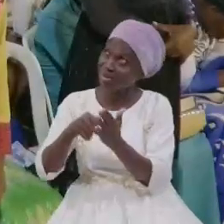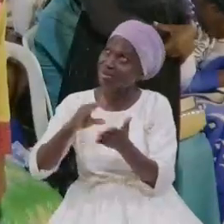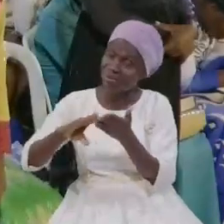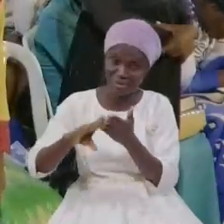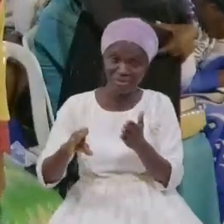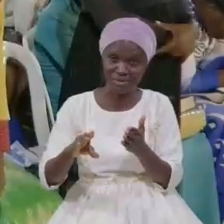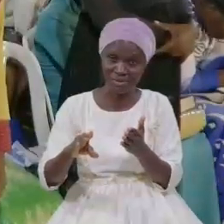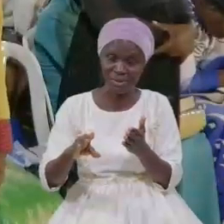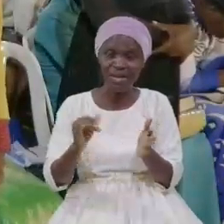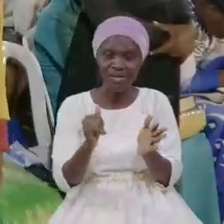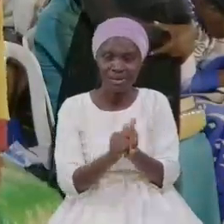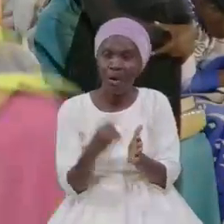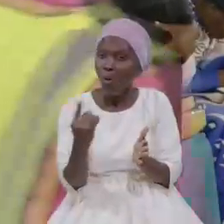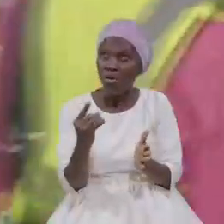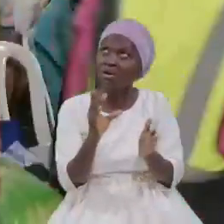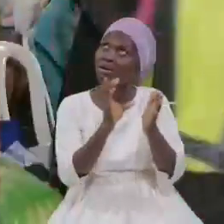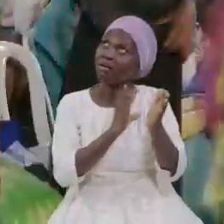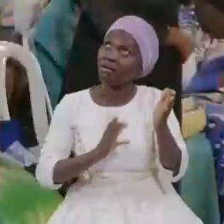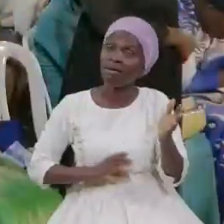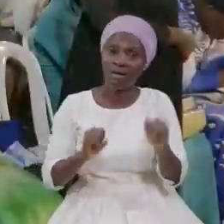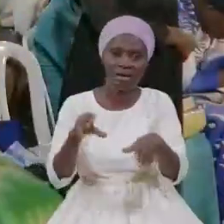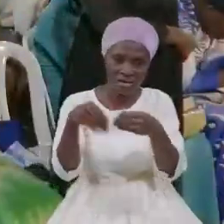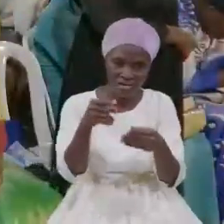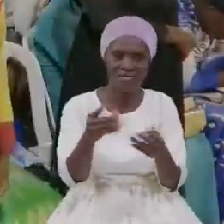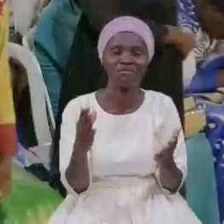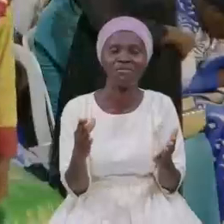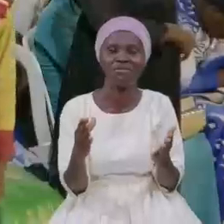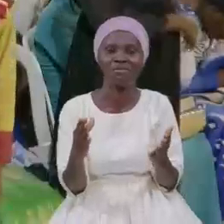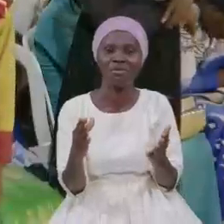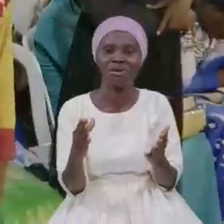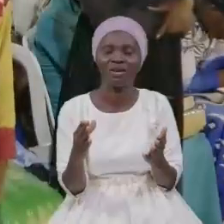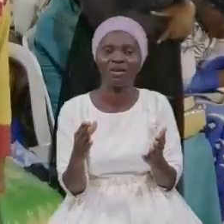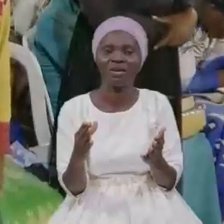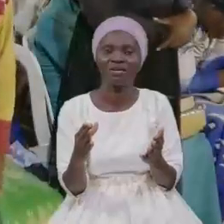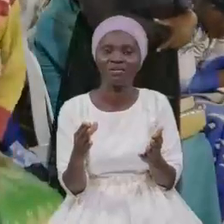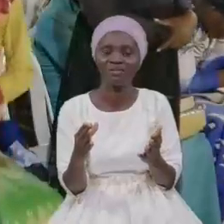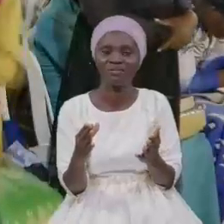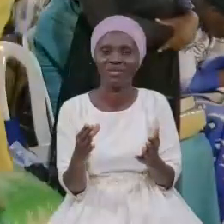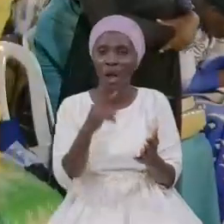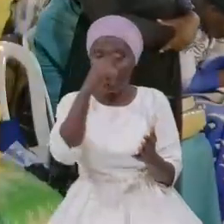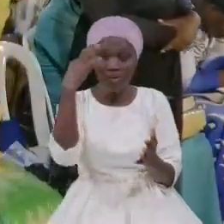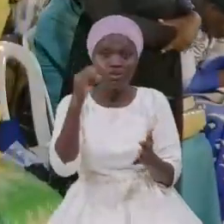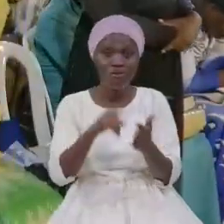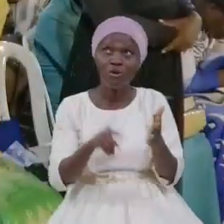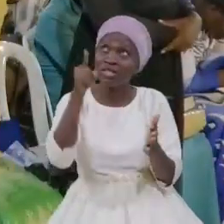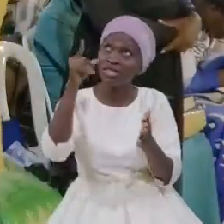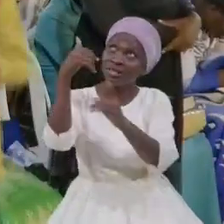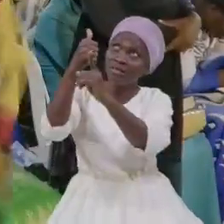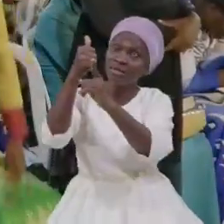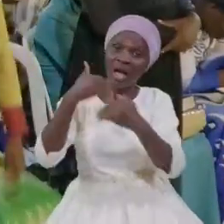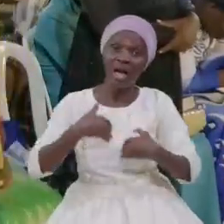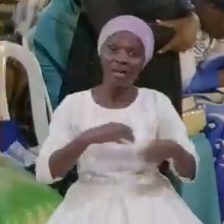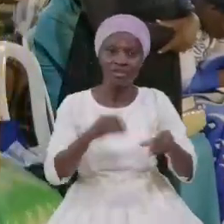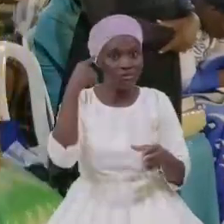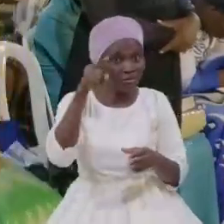that only Christ can give on the basis of what he accomplished for you on the cross of